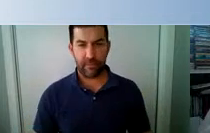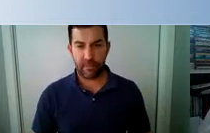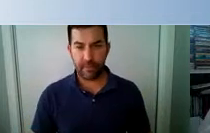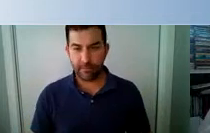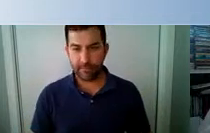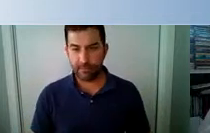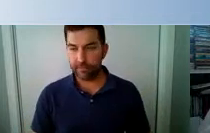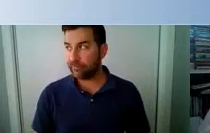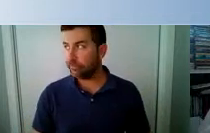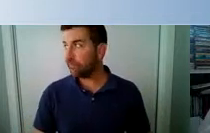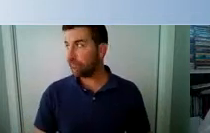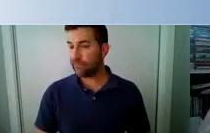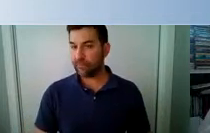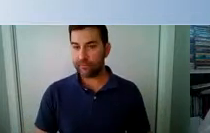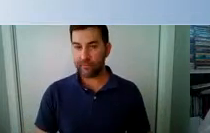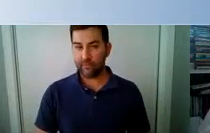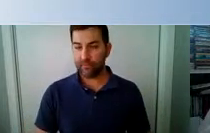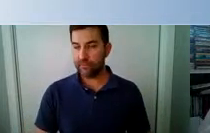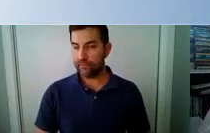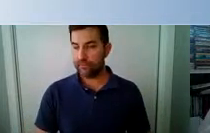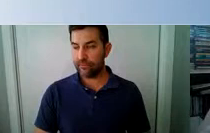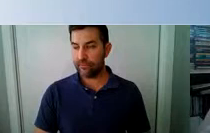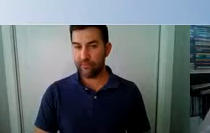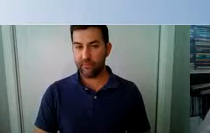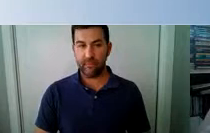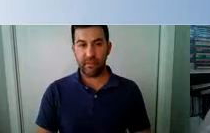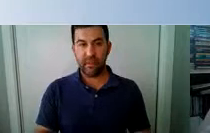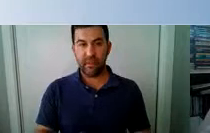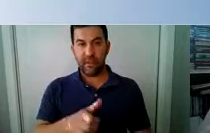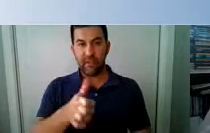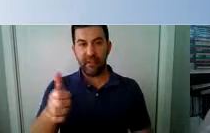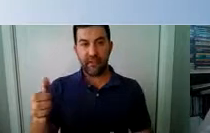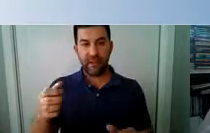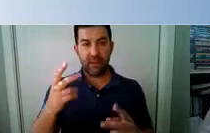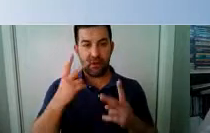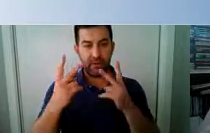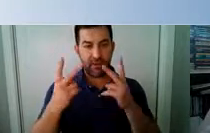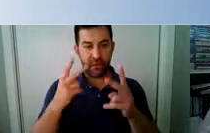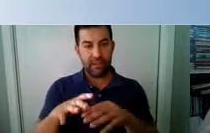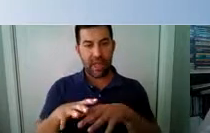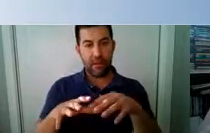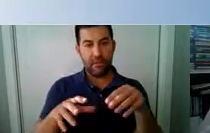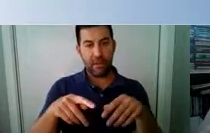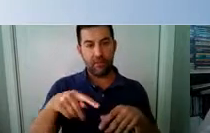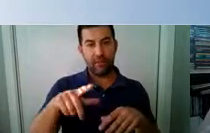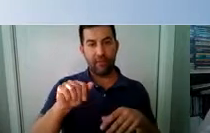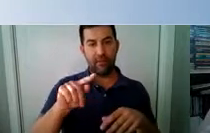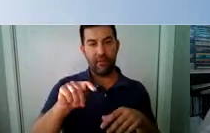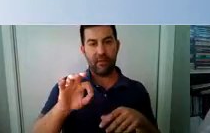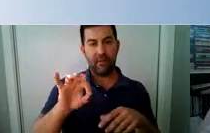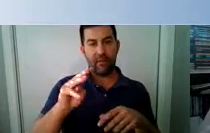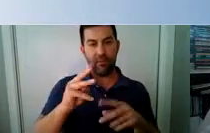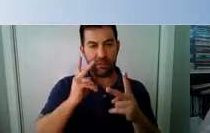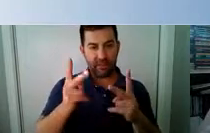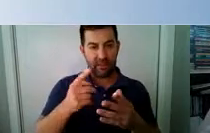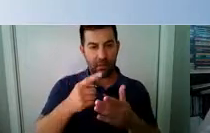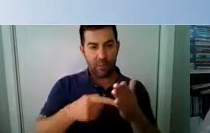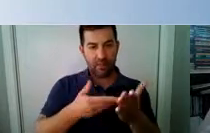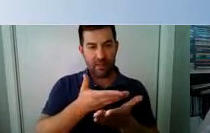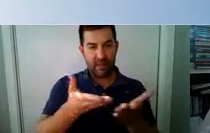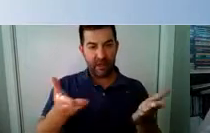Here's another view. This is the kind of outbound platform. On the left, you can see what is existing there. So that's